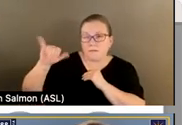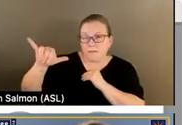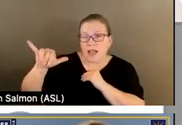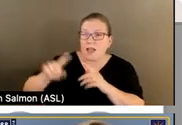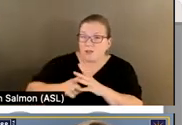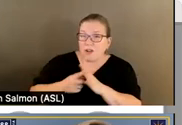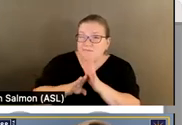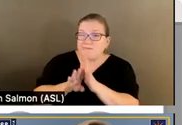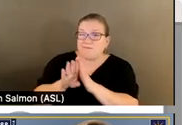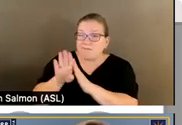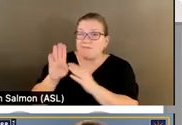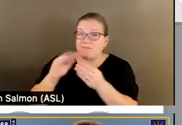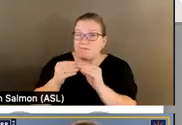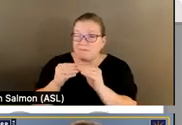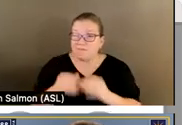please.